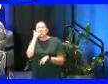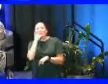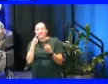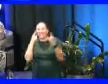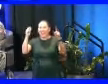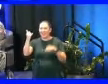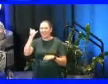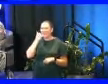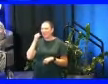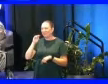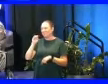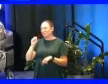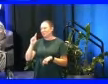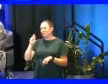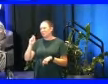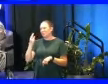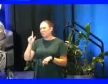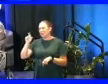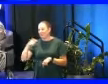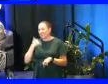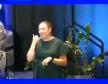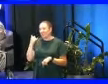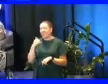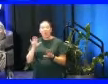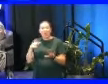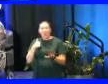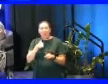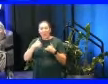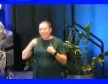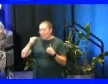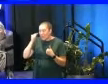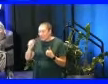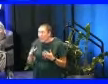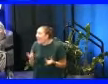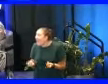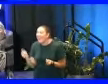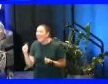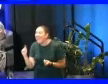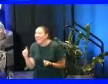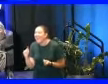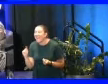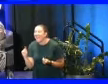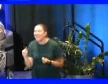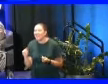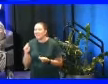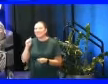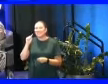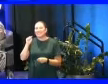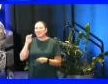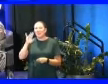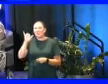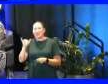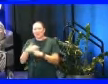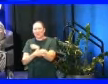call from Miss Rochelle. She said, Mr. Sweeney, we got an apartment for you. I said, yeah, where is it? She said, St. Mary's County. I said,